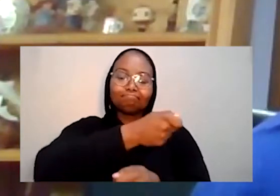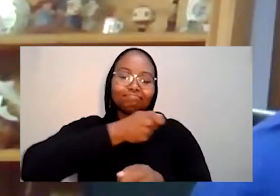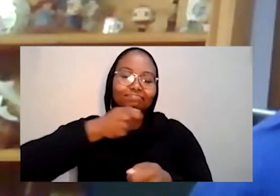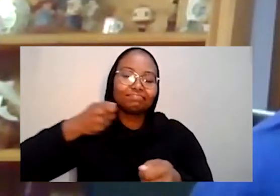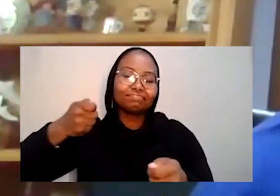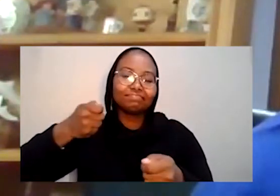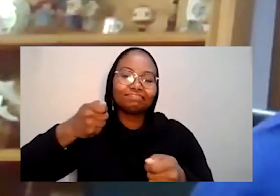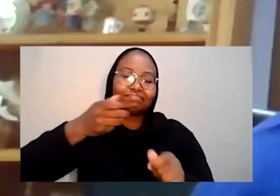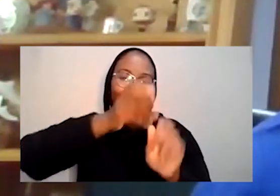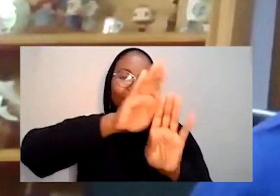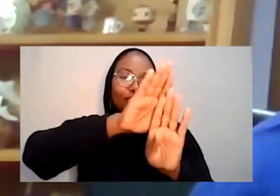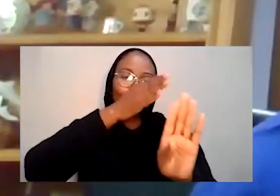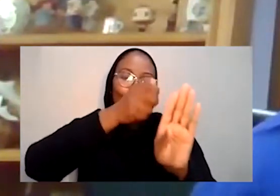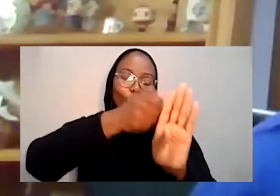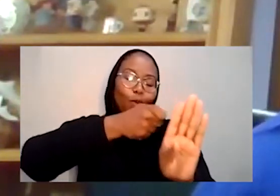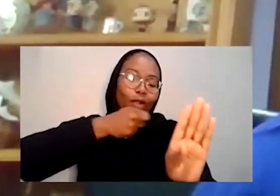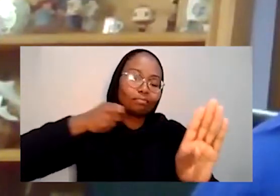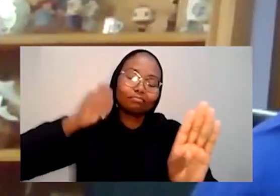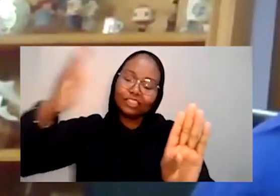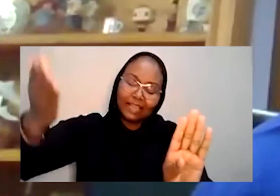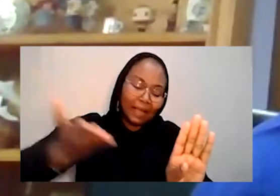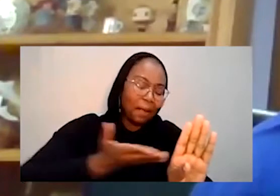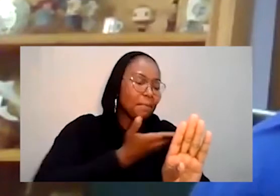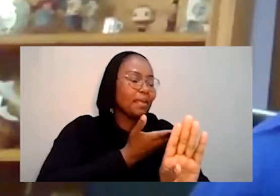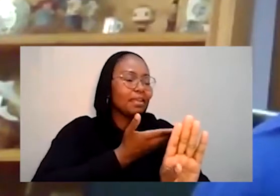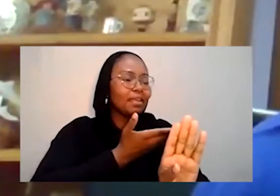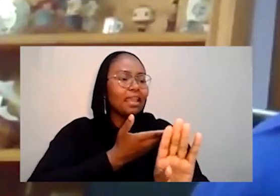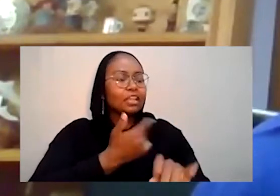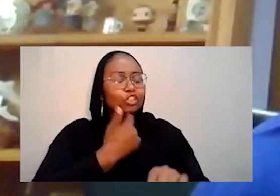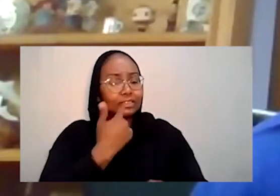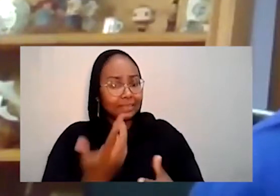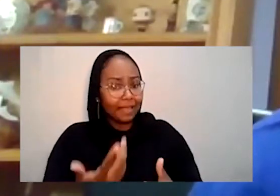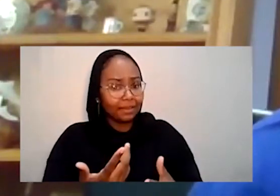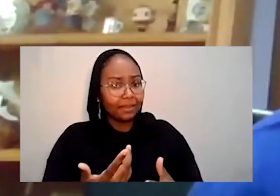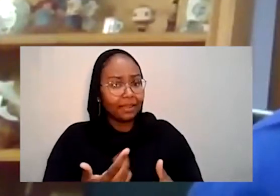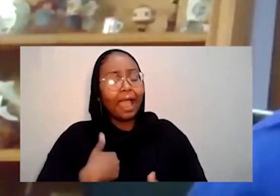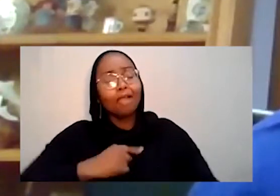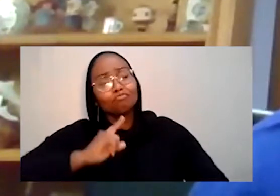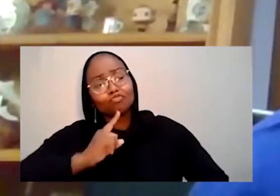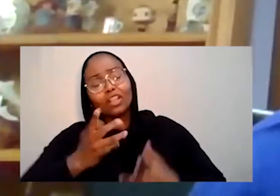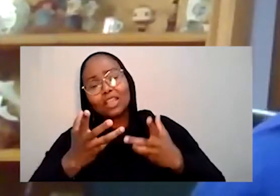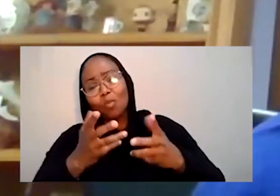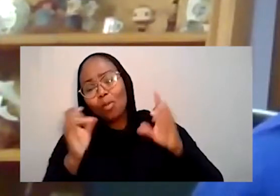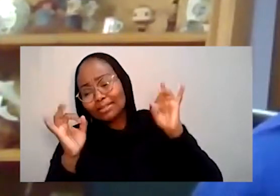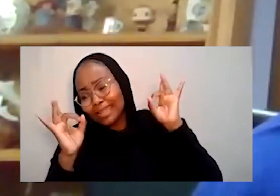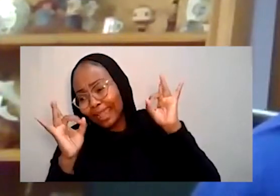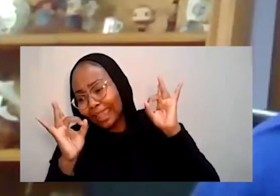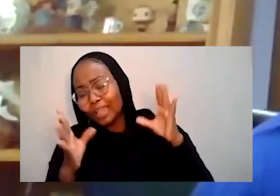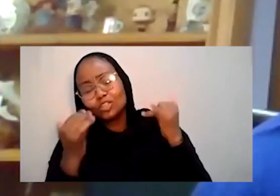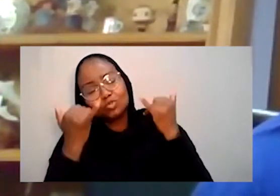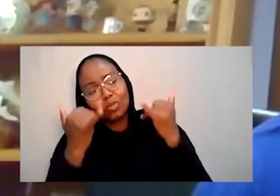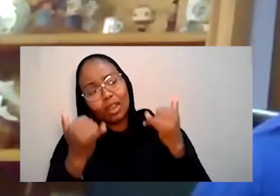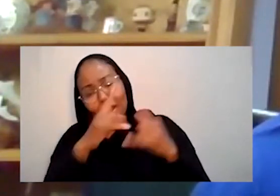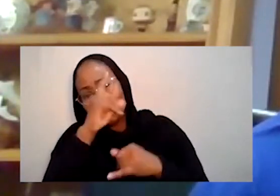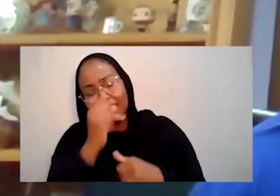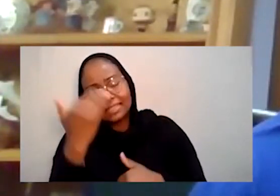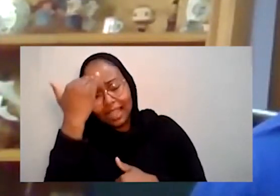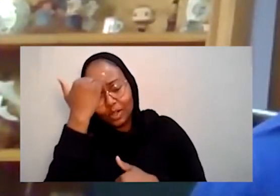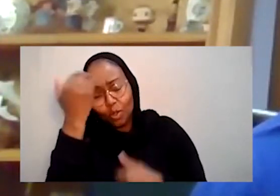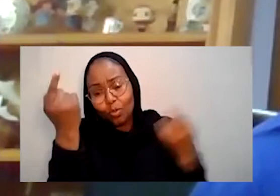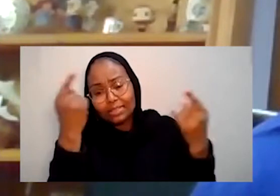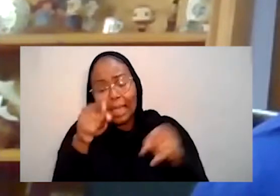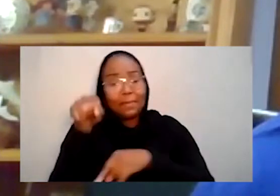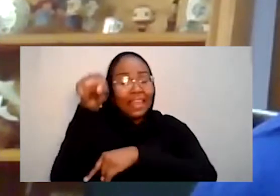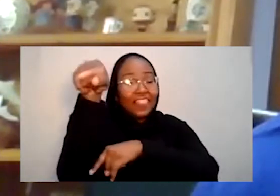want to hate you right now because of what's happening in Gaza, but I can't. I know you, I love you. I know